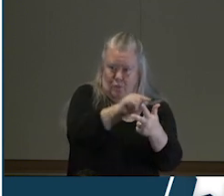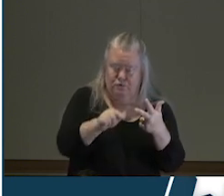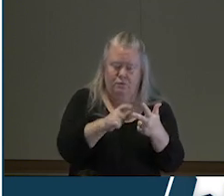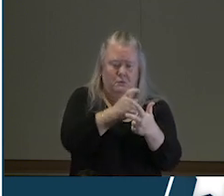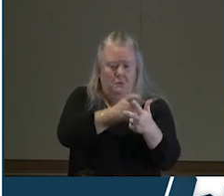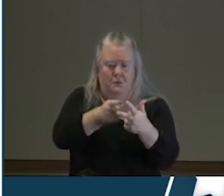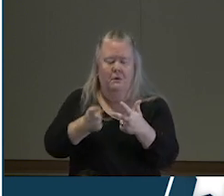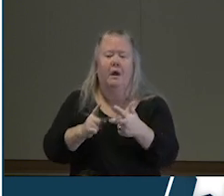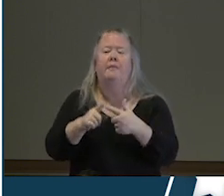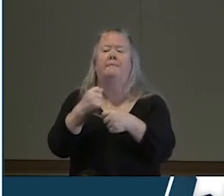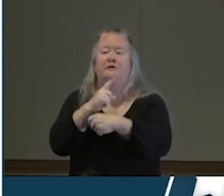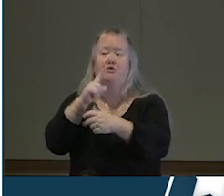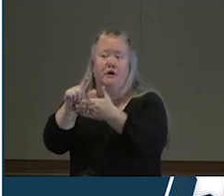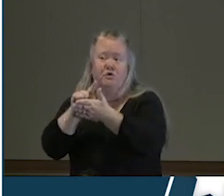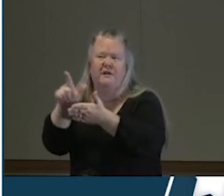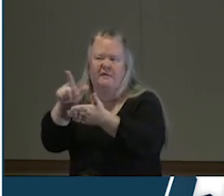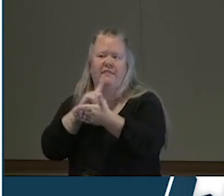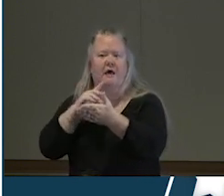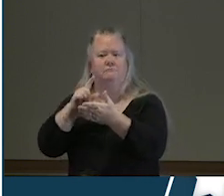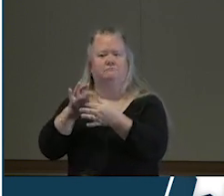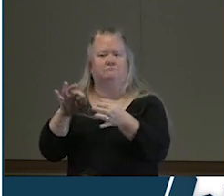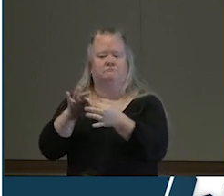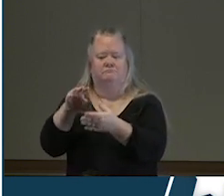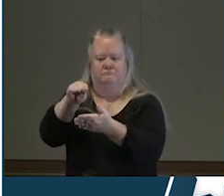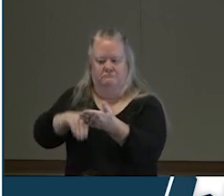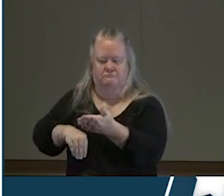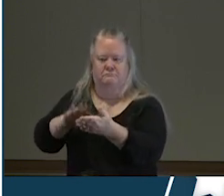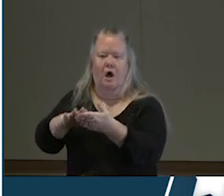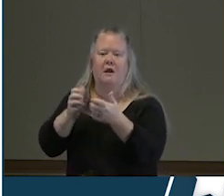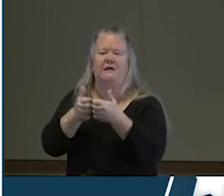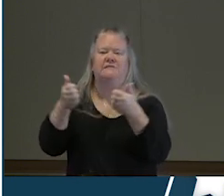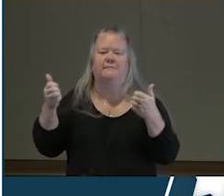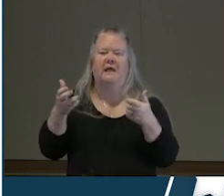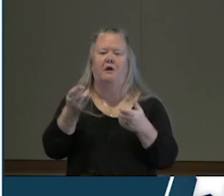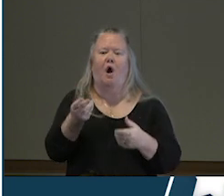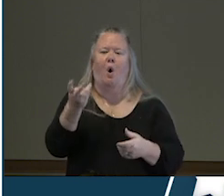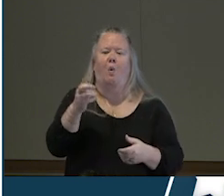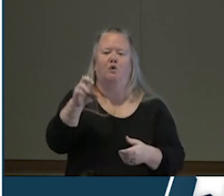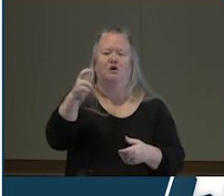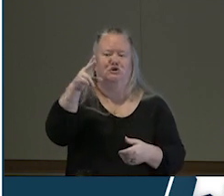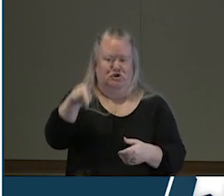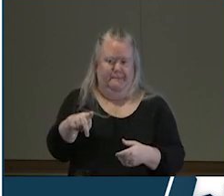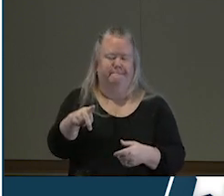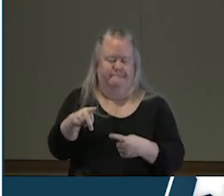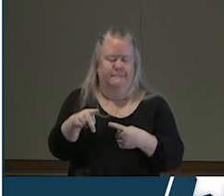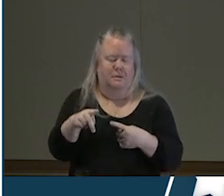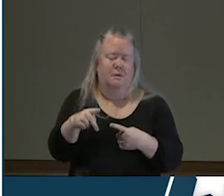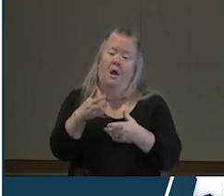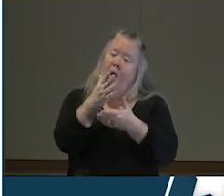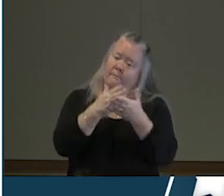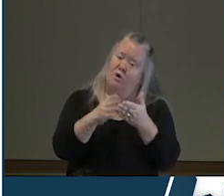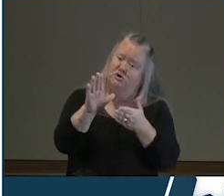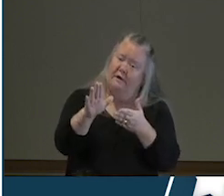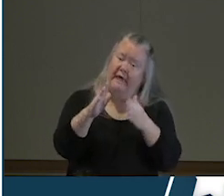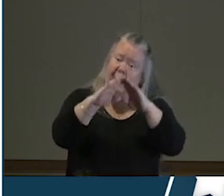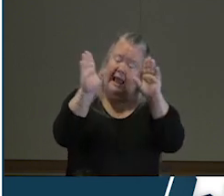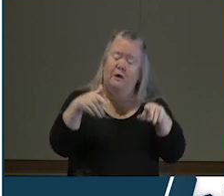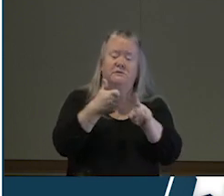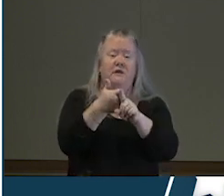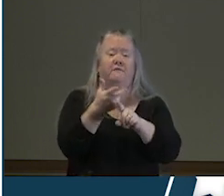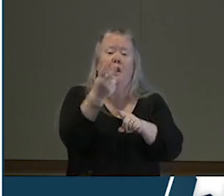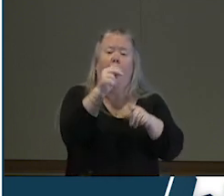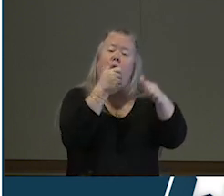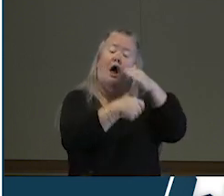to make sure with the attorney that that's designed properly on a split of ownership, right? That a portion of that house is owned